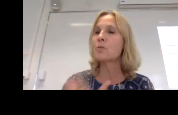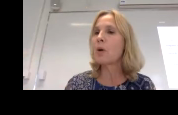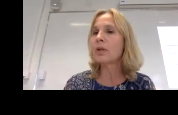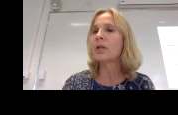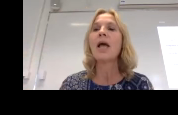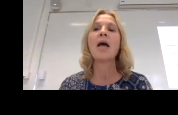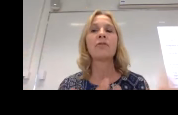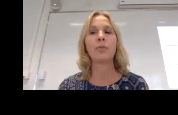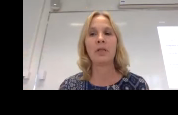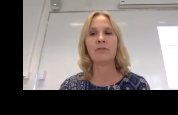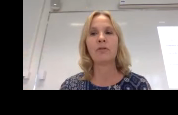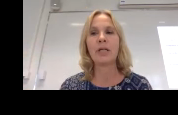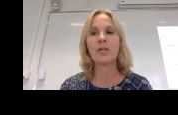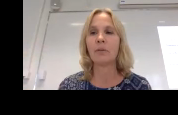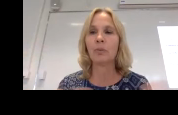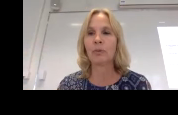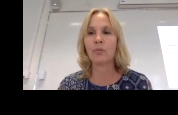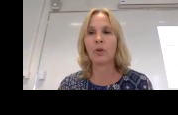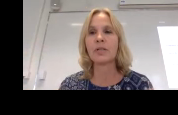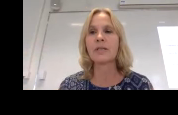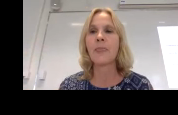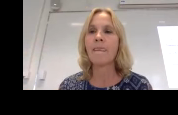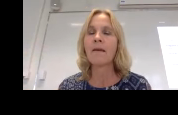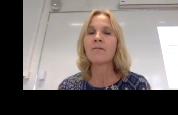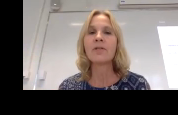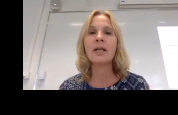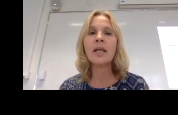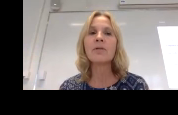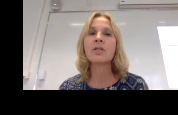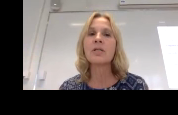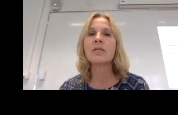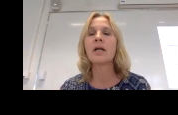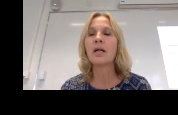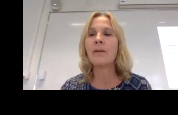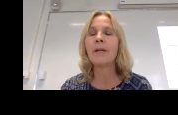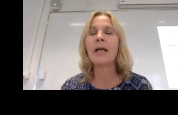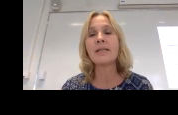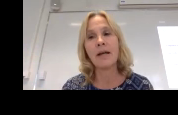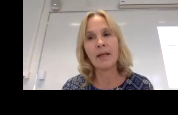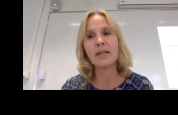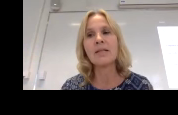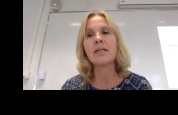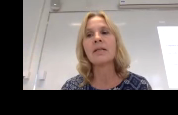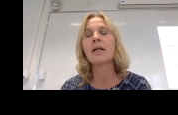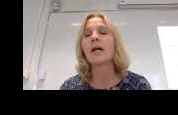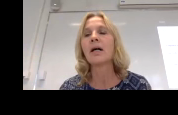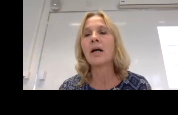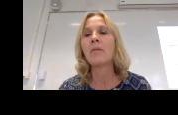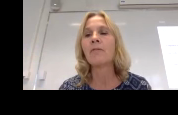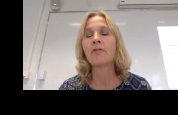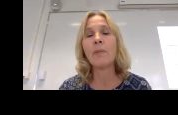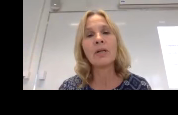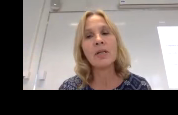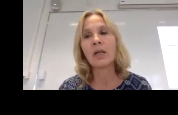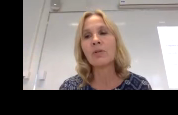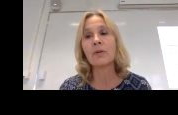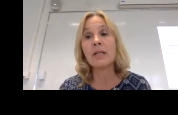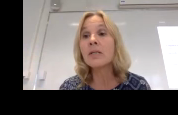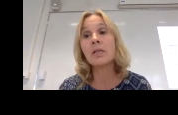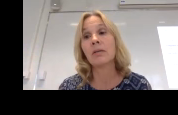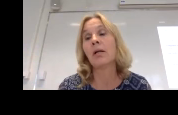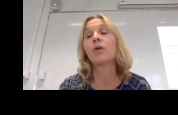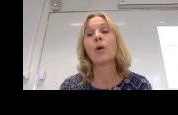both for spoken and for written information, written words. For sign languages, it's not that easy. For American Sign